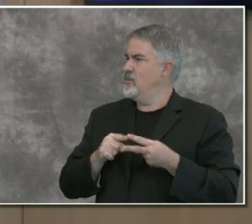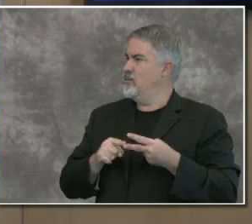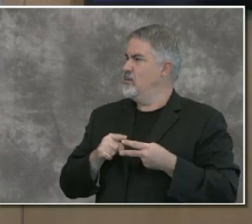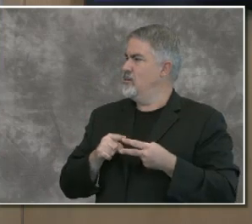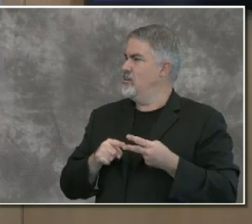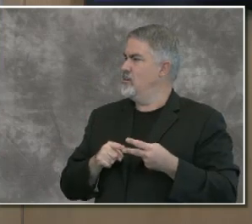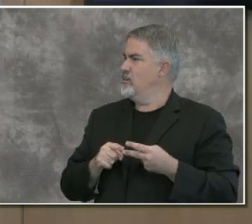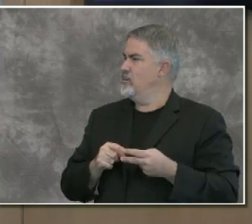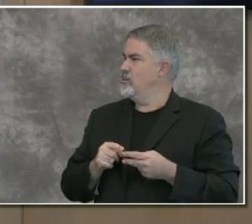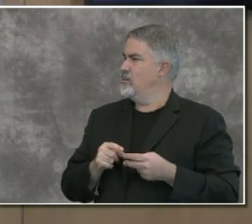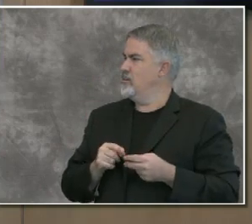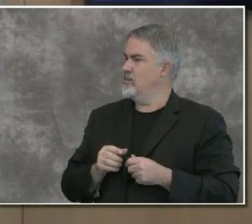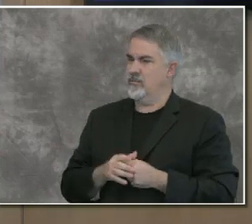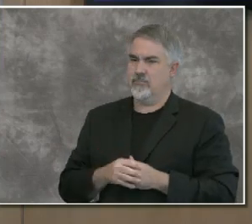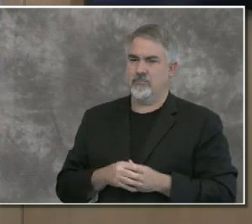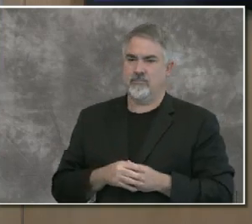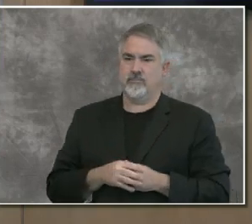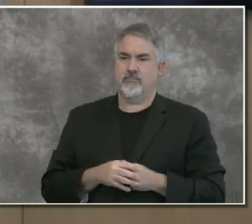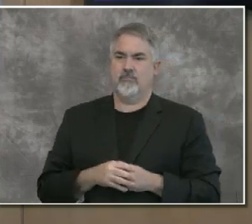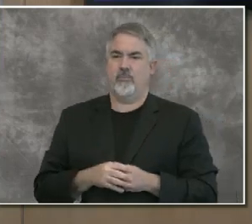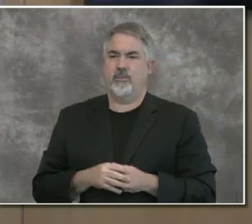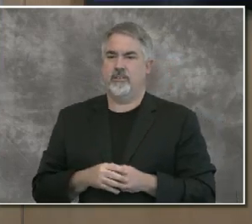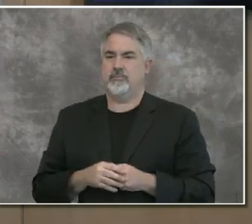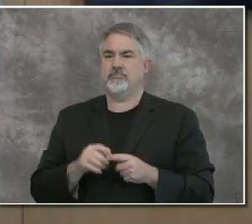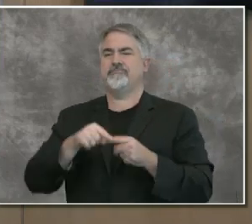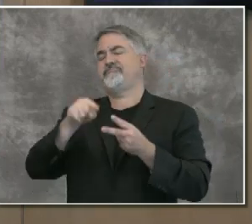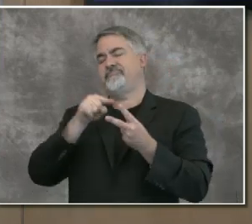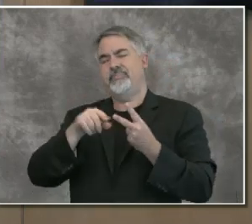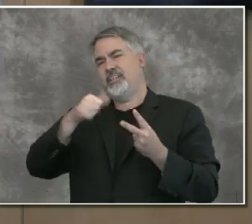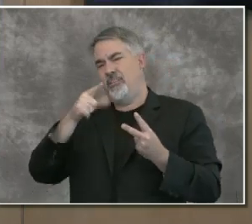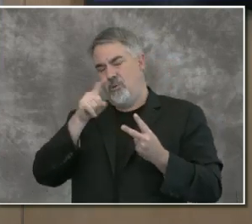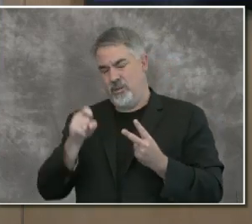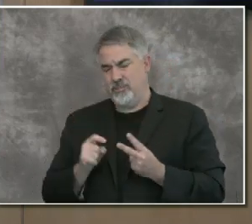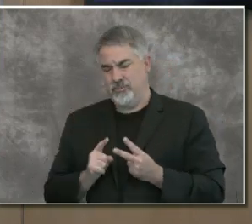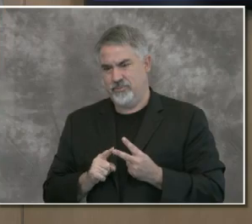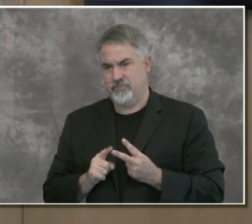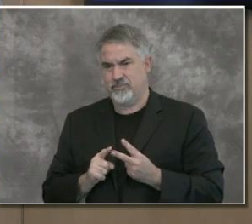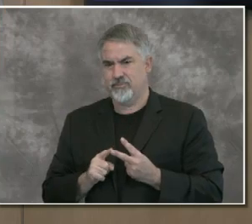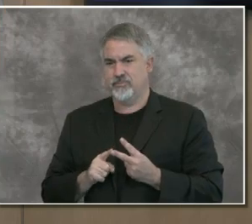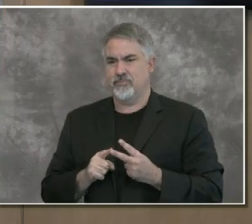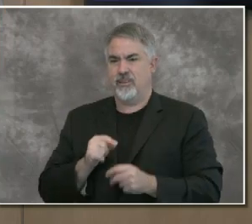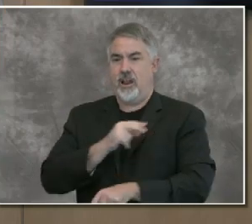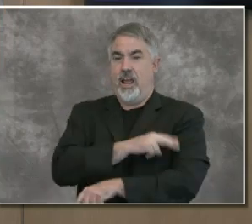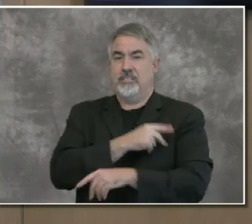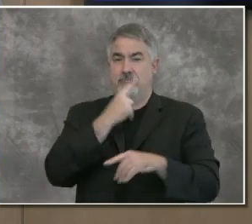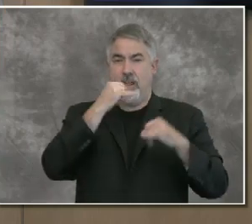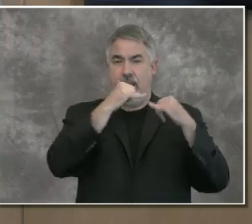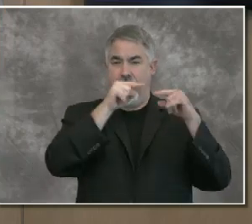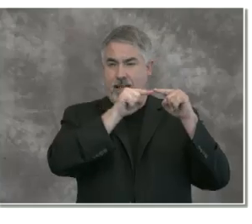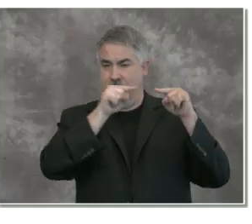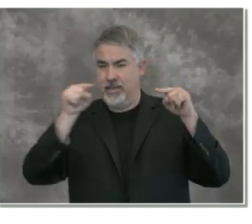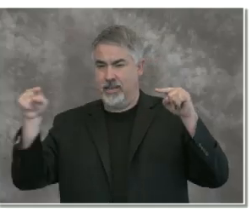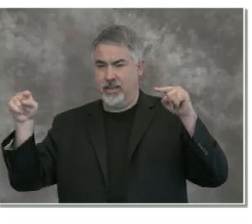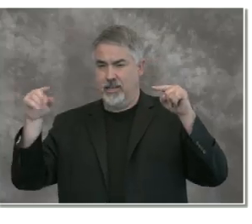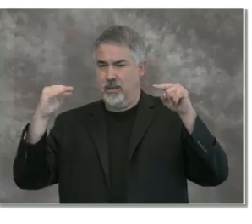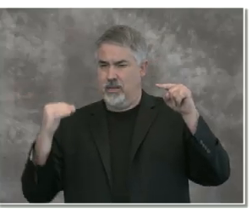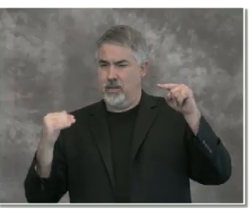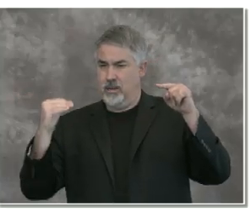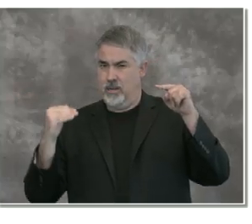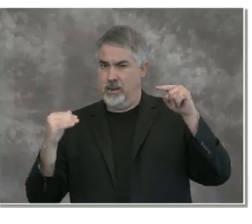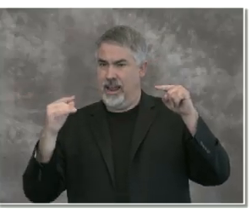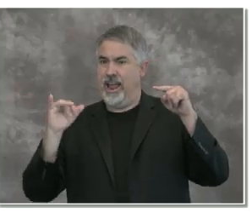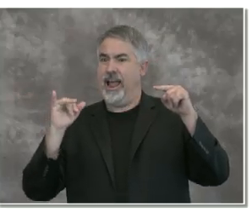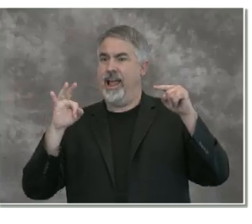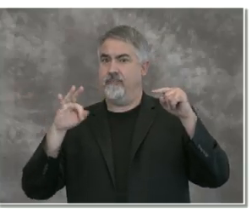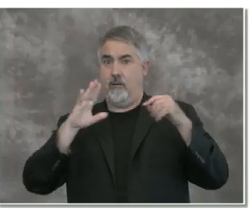The second part is that hospital capacity line appears to be based on if all hospital